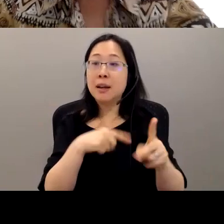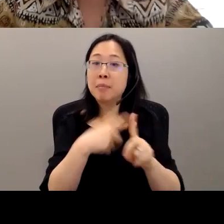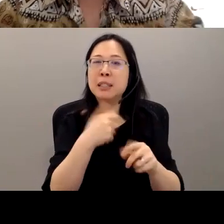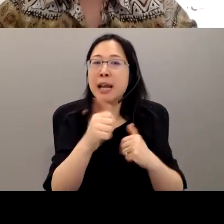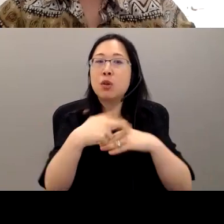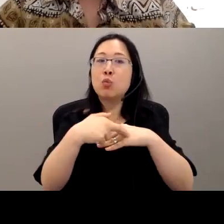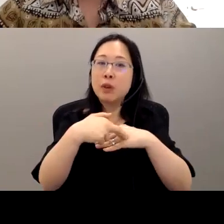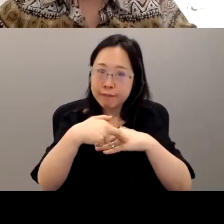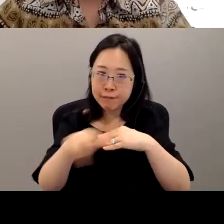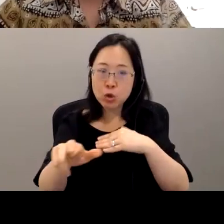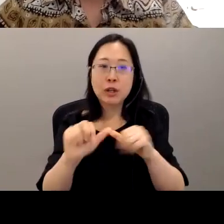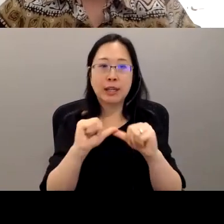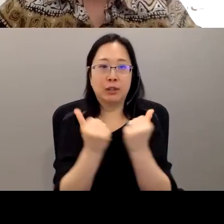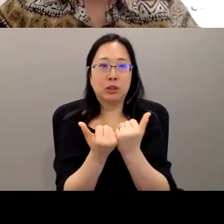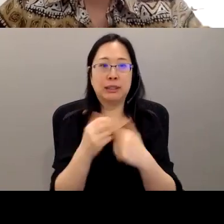well.